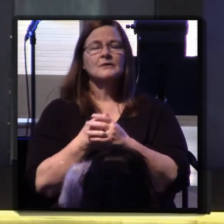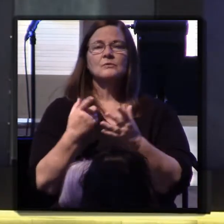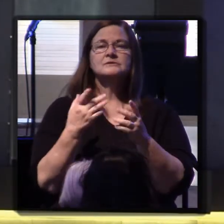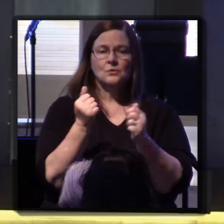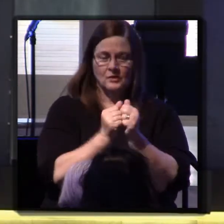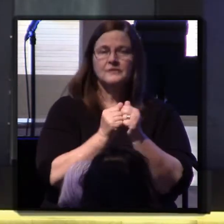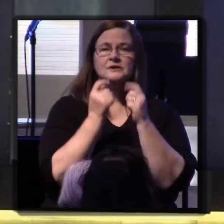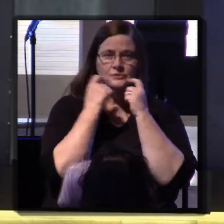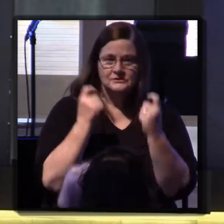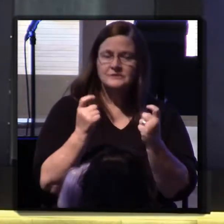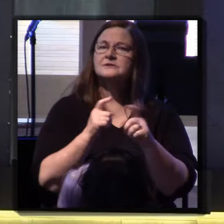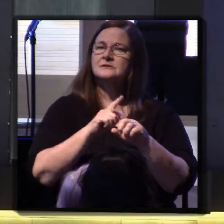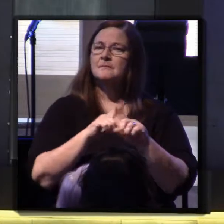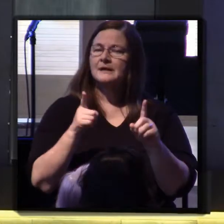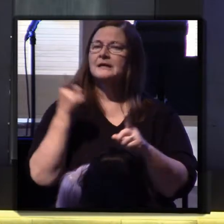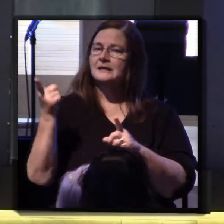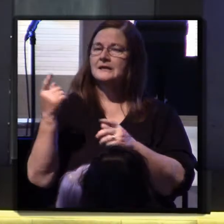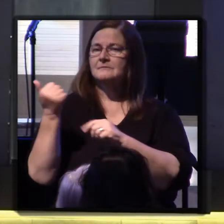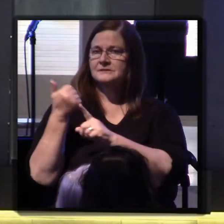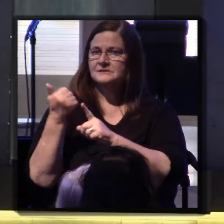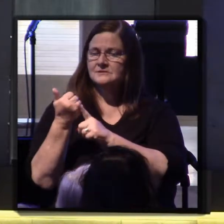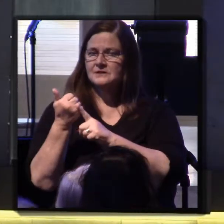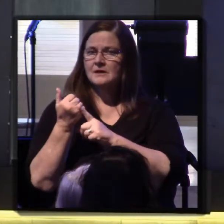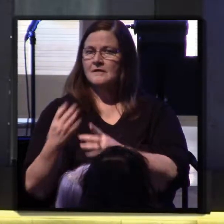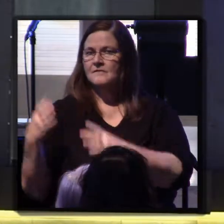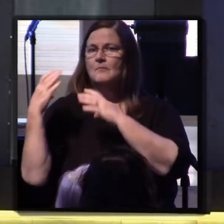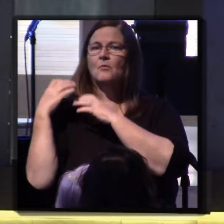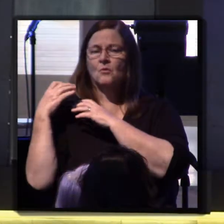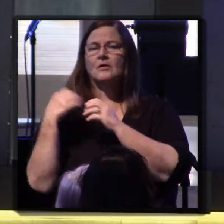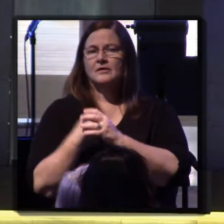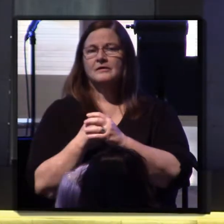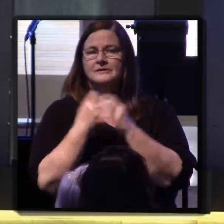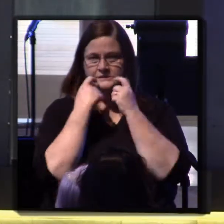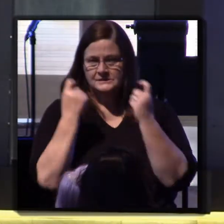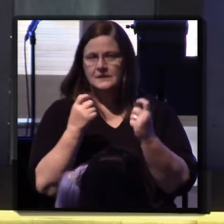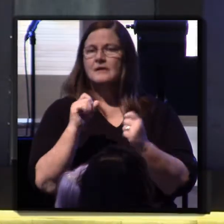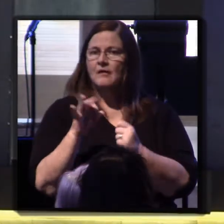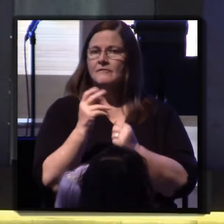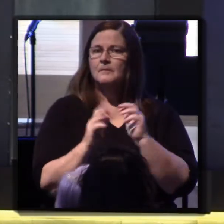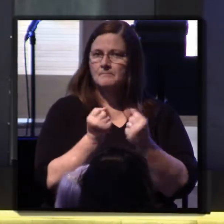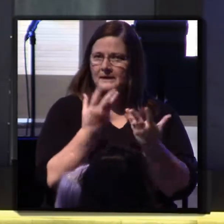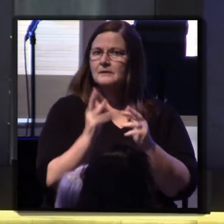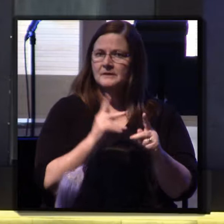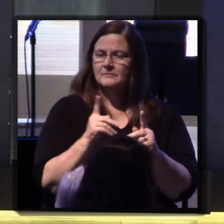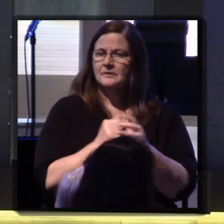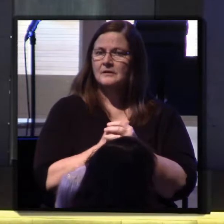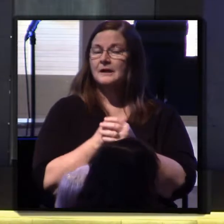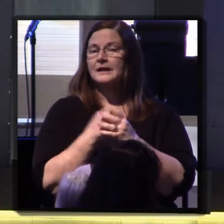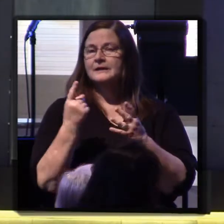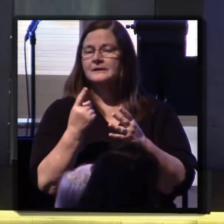death and was numbered with the transgressors, yet he himself bore the sin of many and